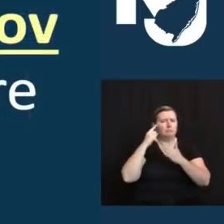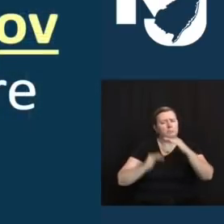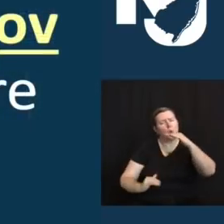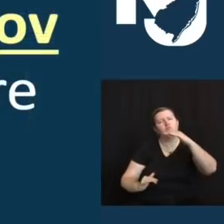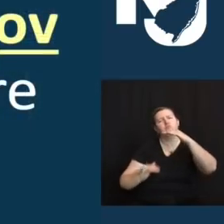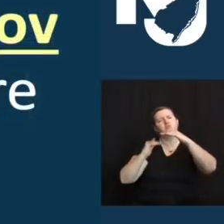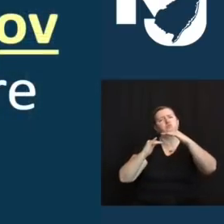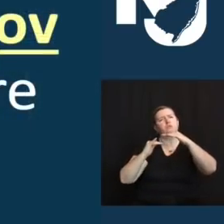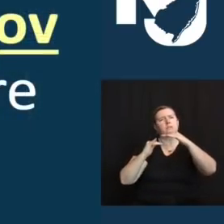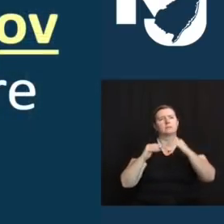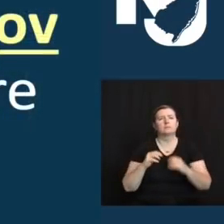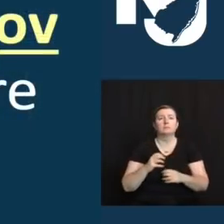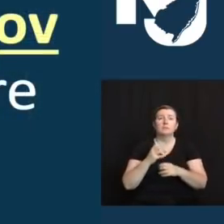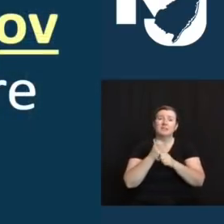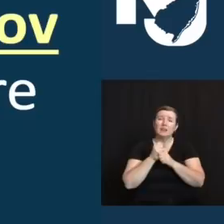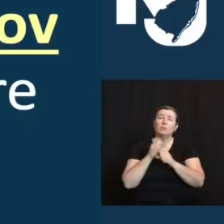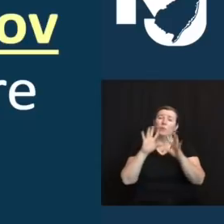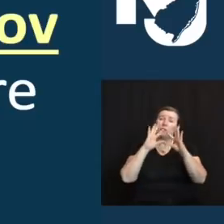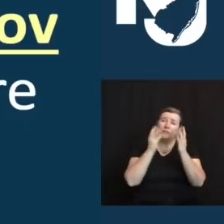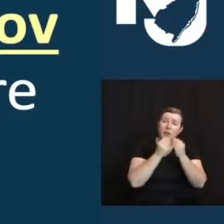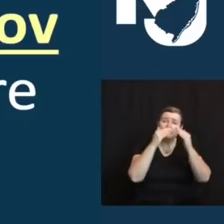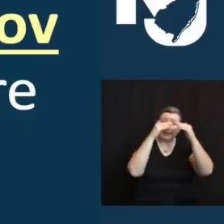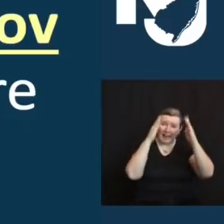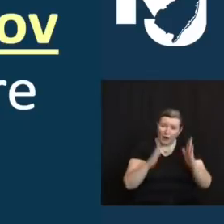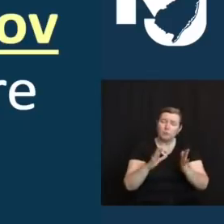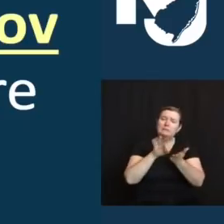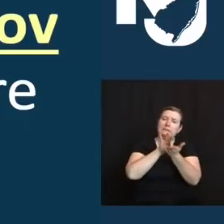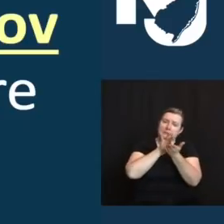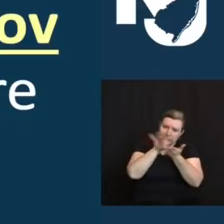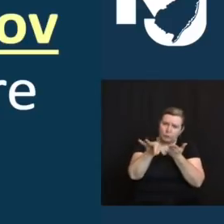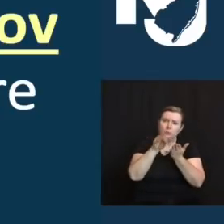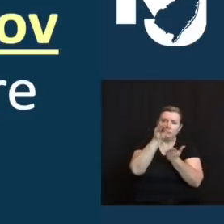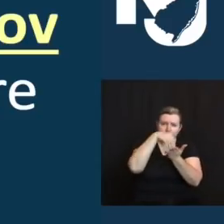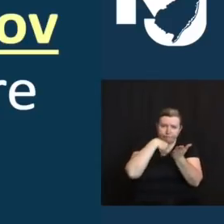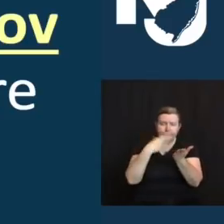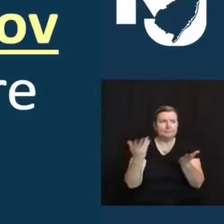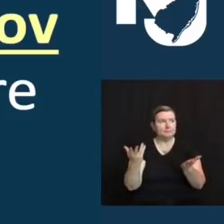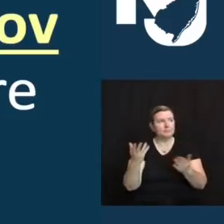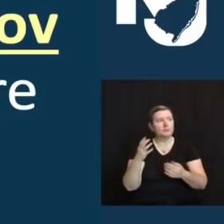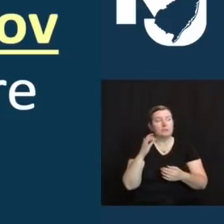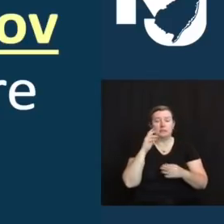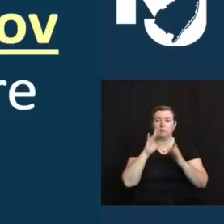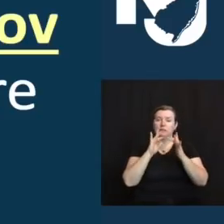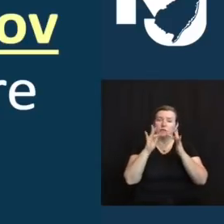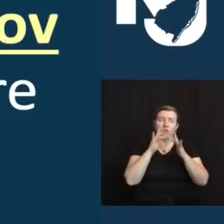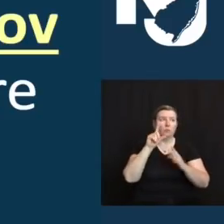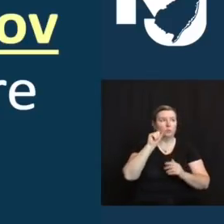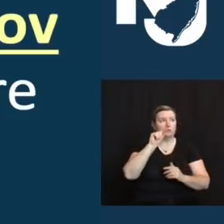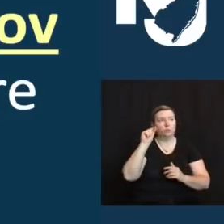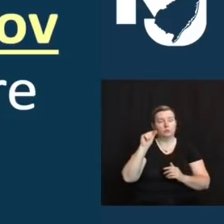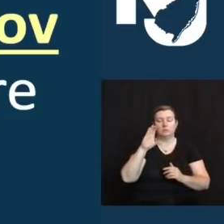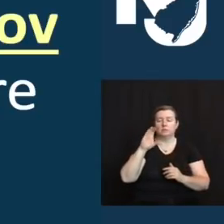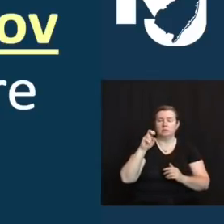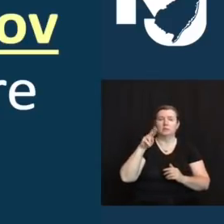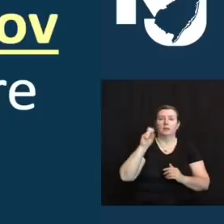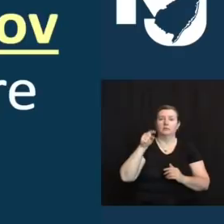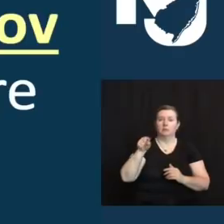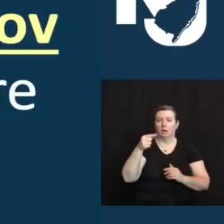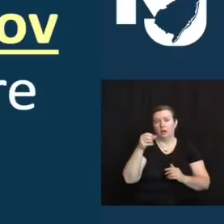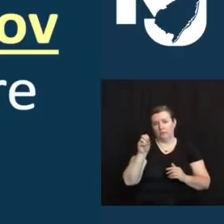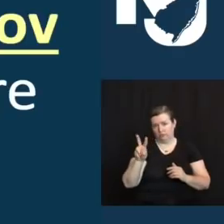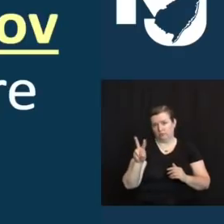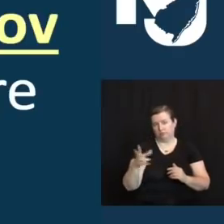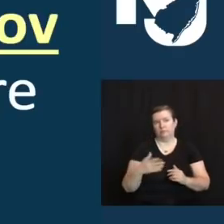going to 2020census.gov, then make sure your family and friends do the same. And online you can find guides